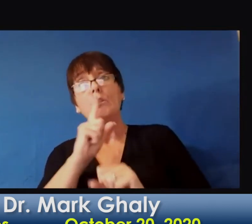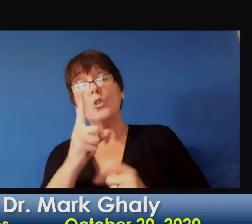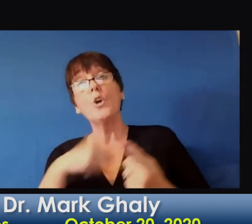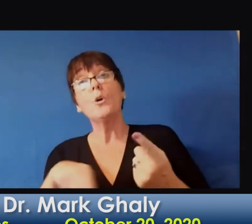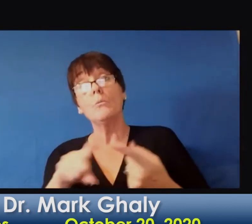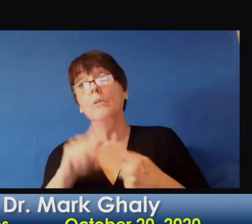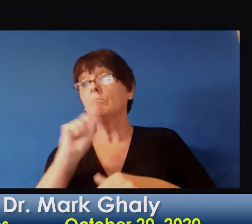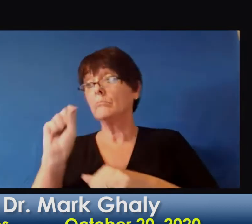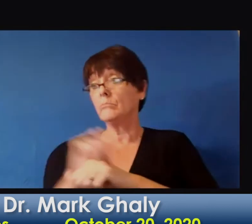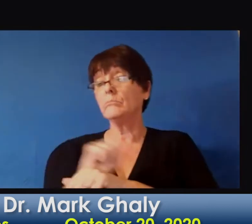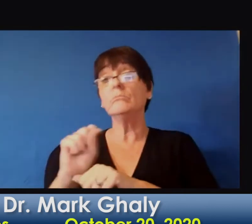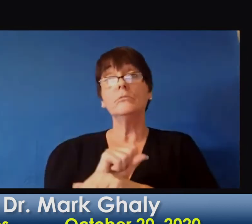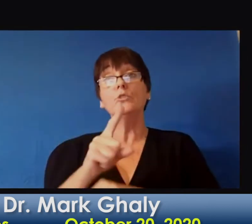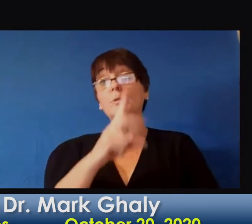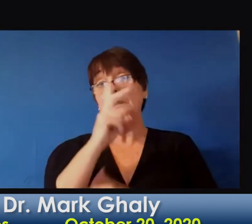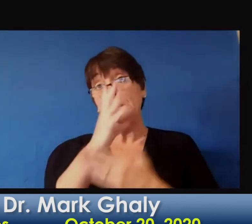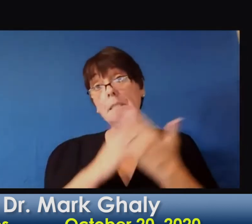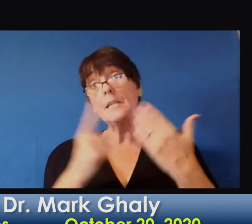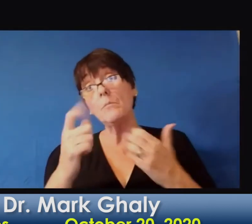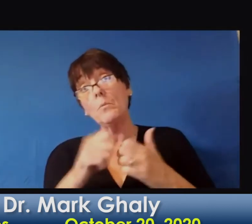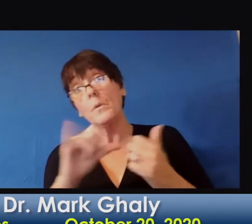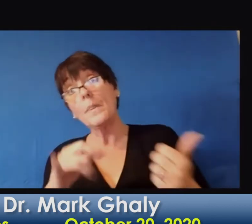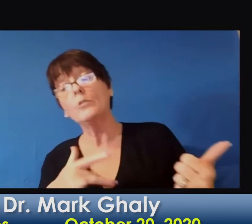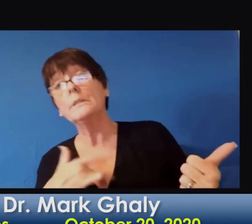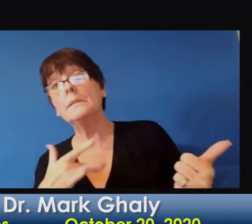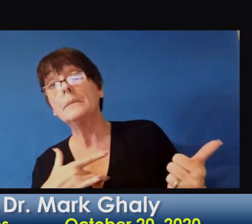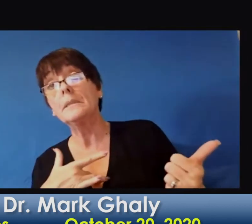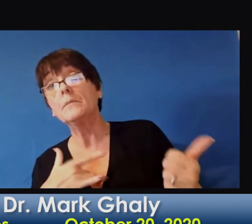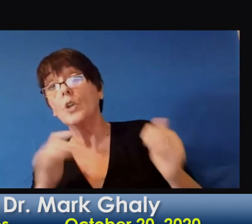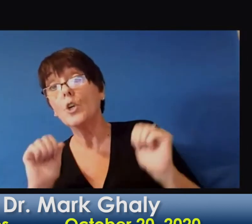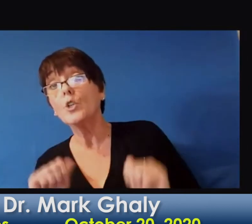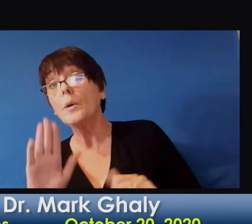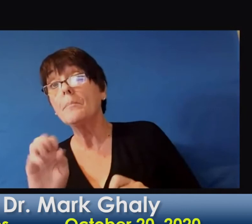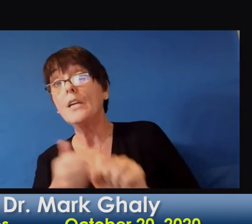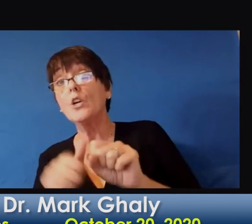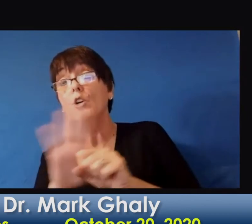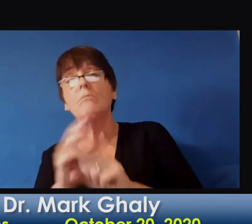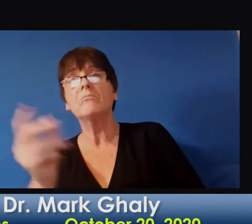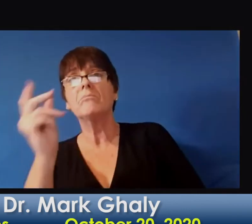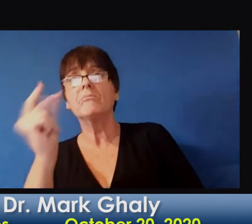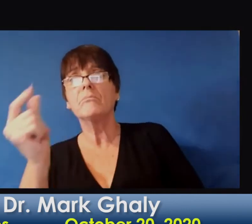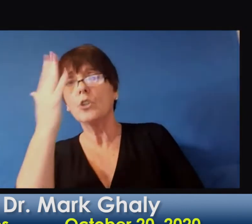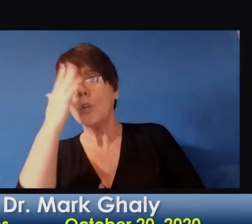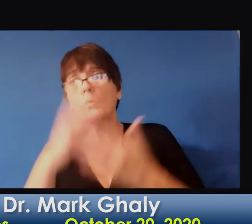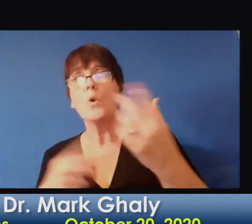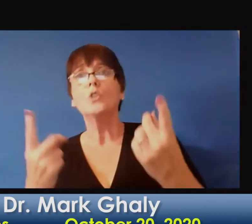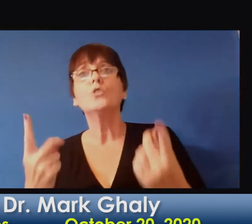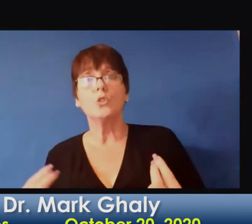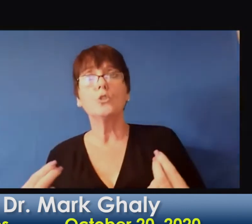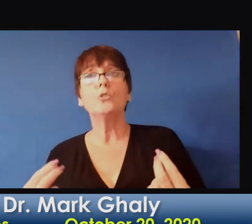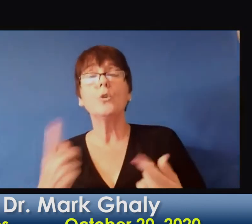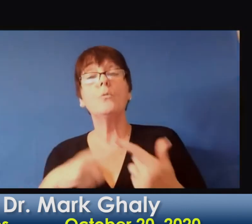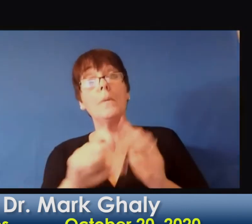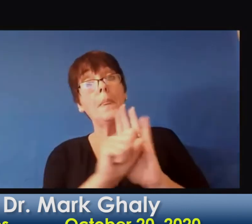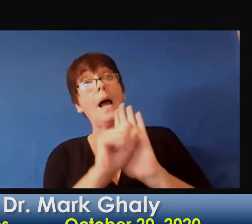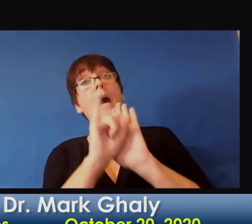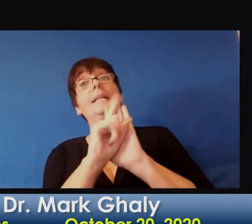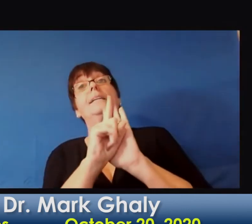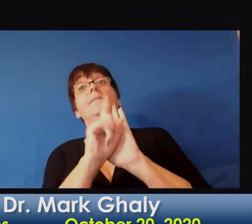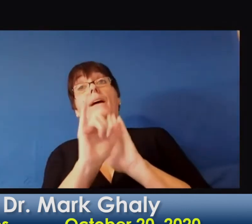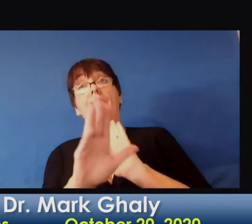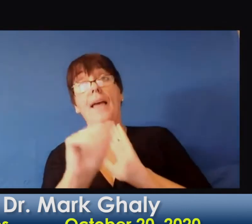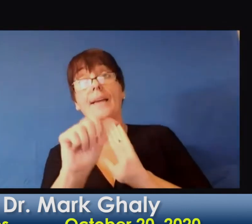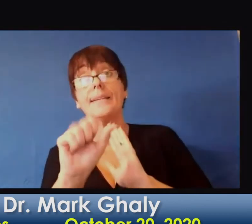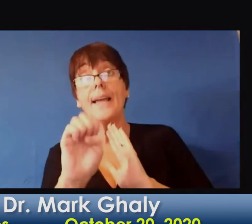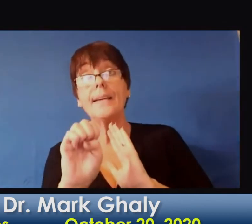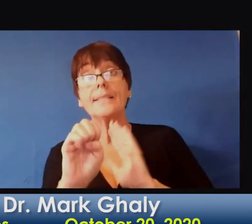do see somebody with symptoms that could be COVID, that they know what to do, that when they do identify a case